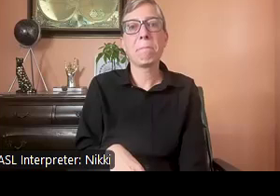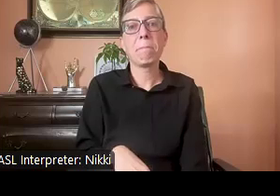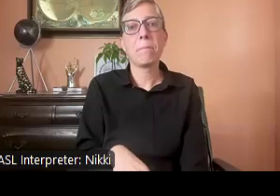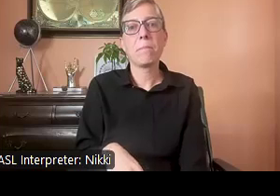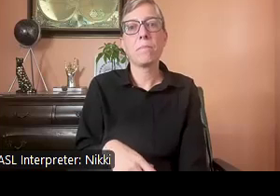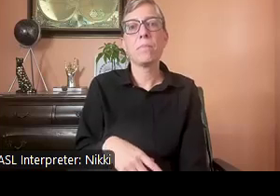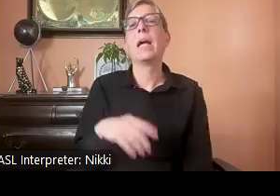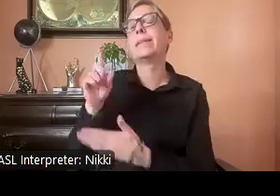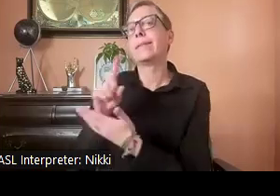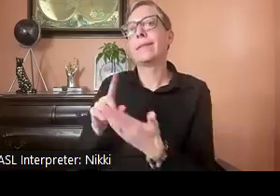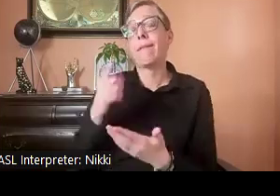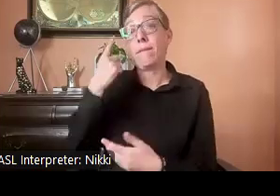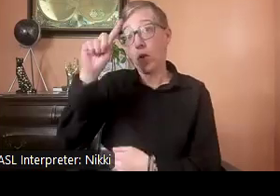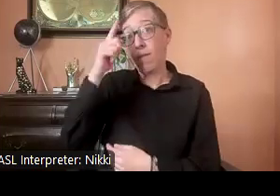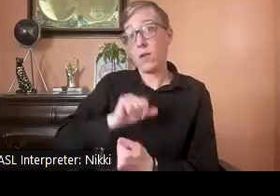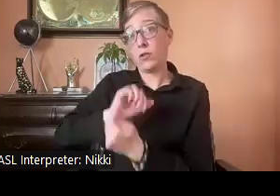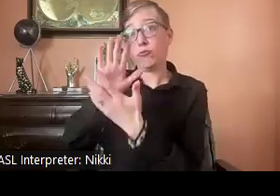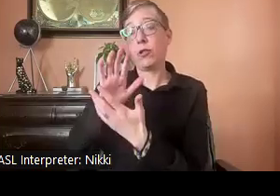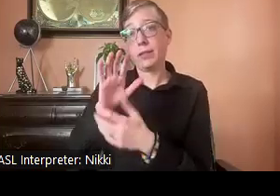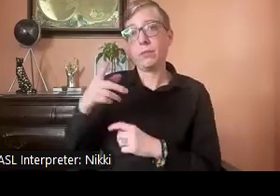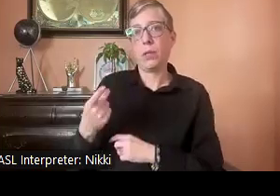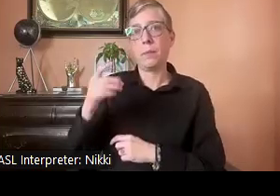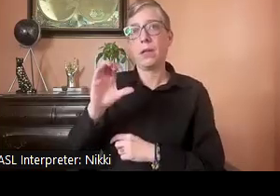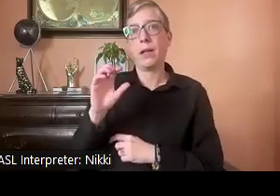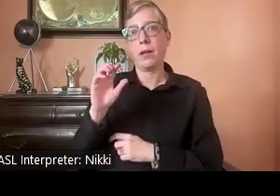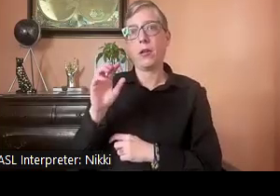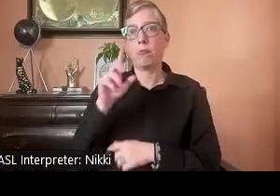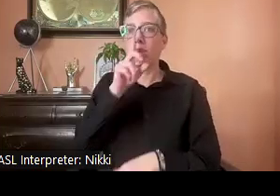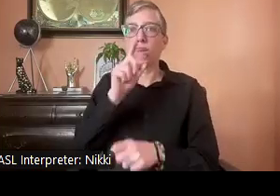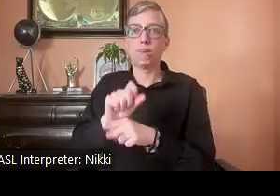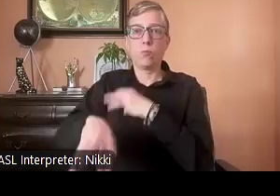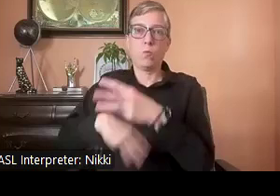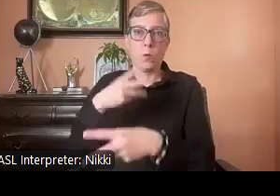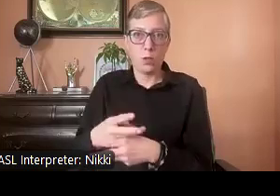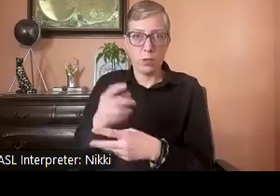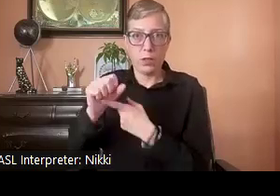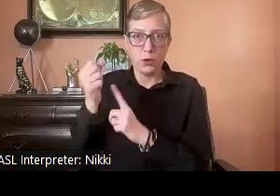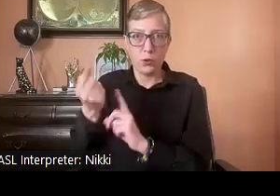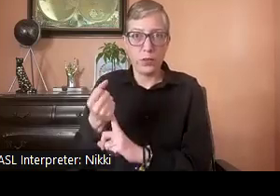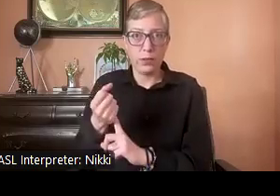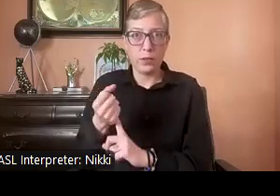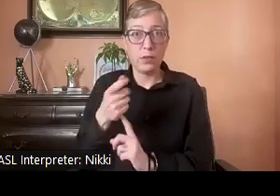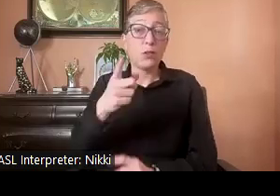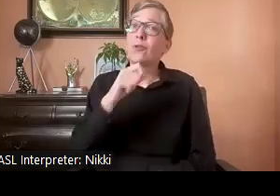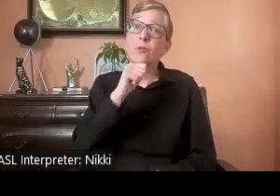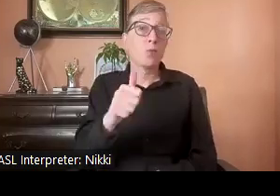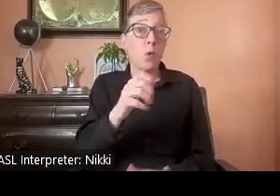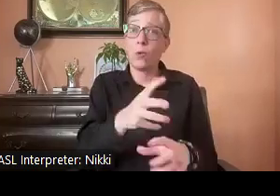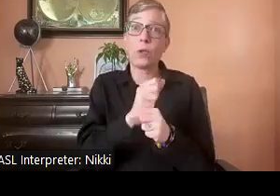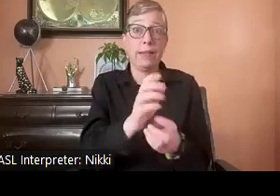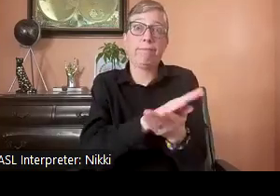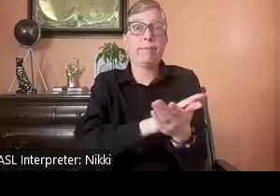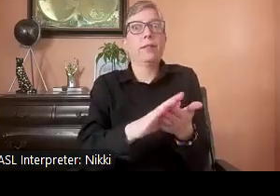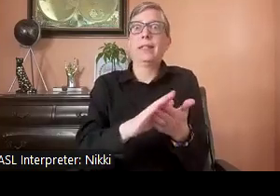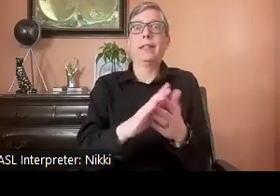address realities of primary care, which is comorbidities. You're not going to get the clean depressed patient, right? Or